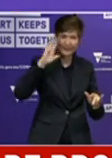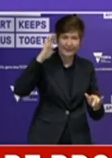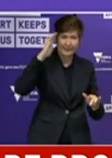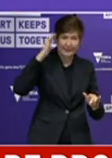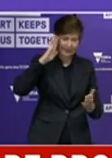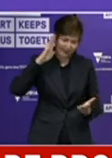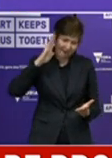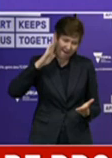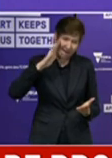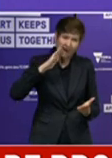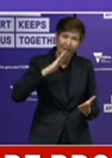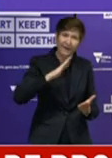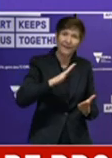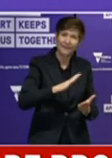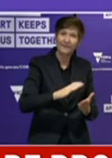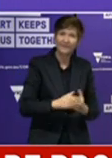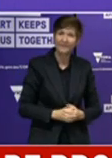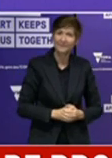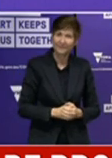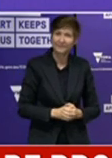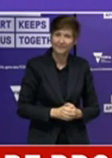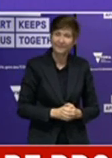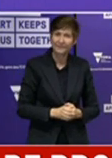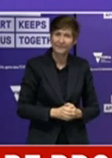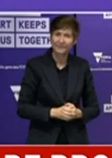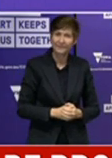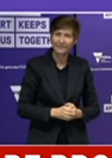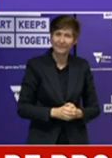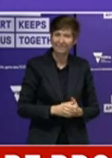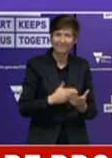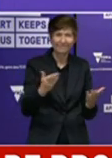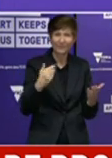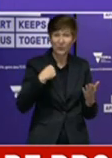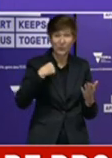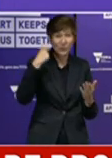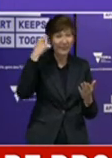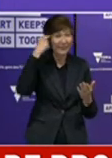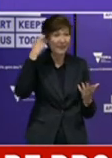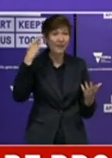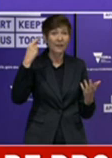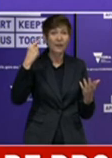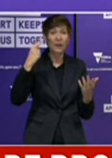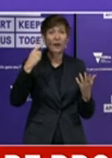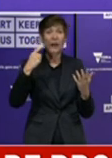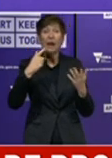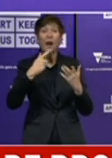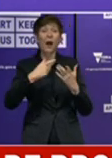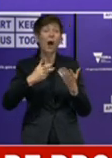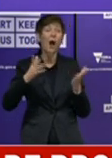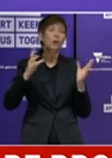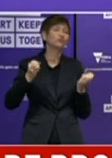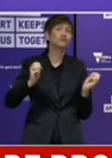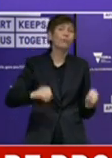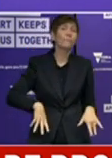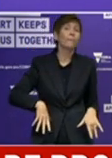course. There'll be no long-term benefit, not even a medium-term benefit, if we were to do this